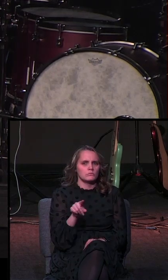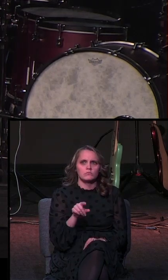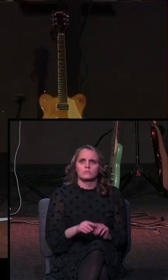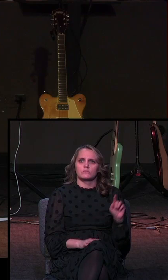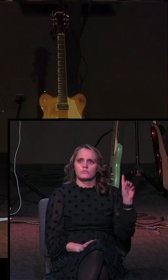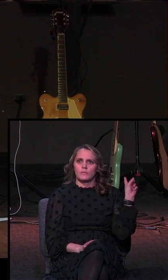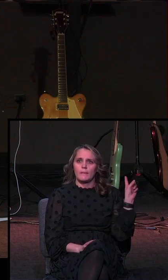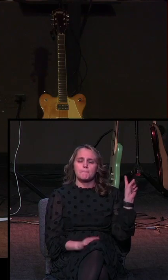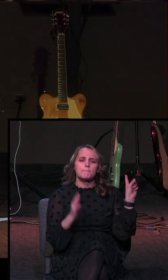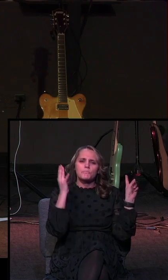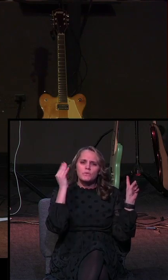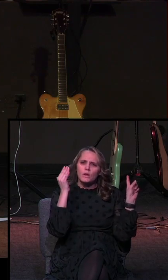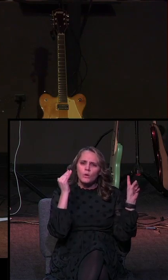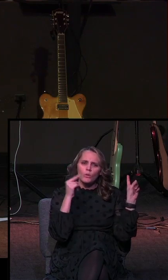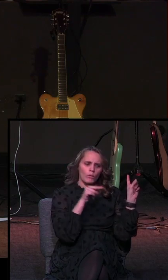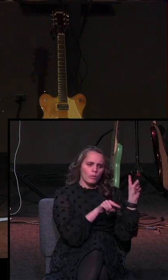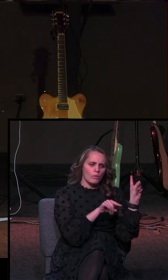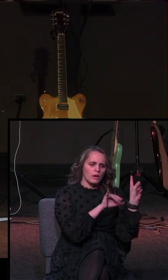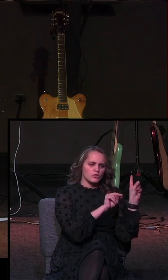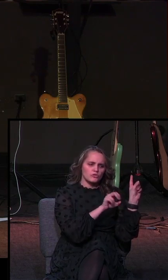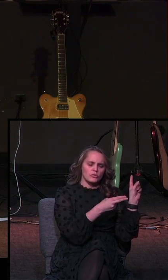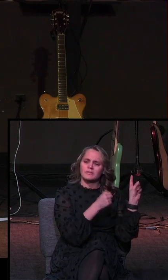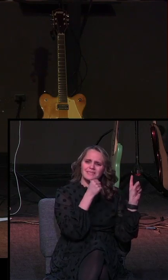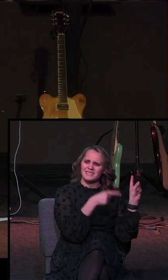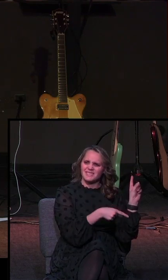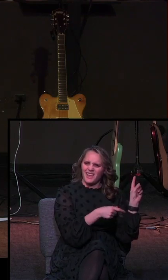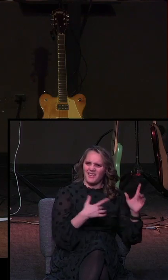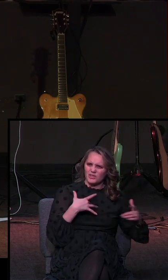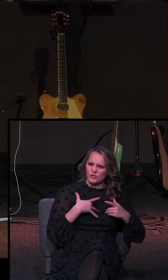the end of the chapter, is why doesn't Jonah care about the 120,000?